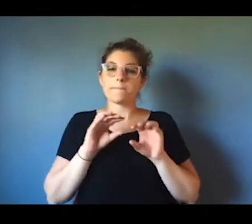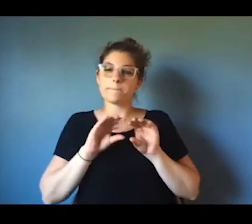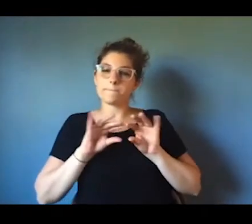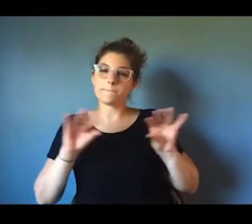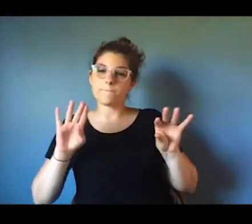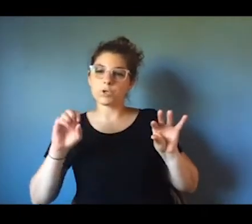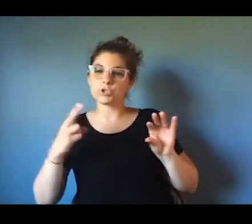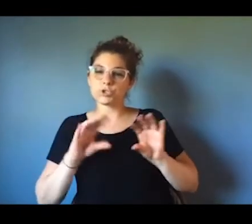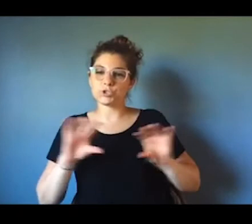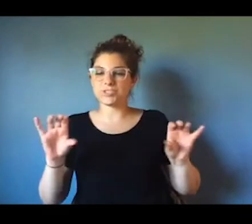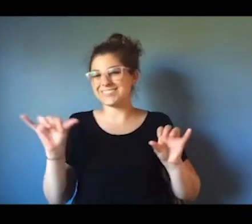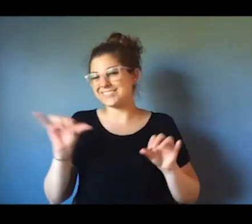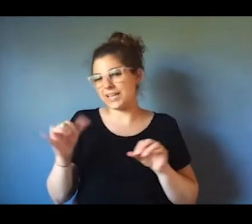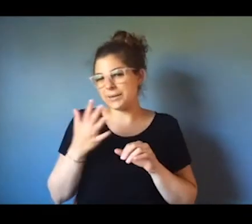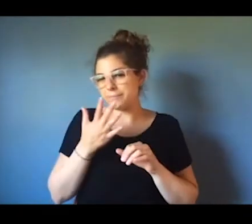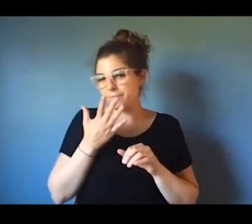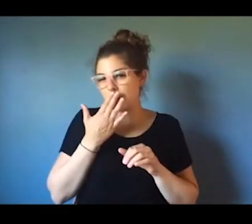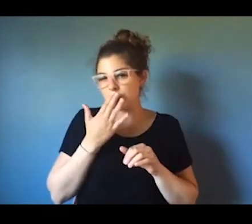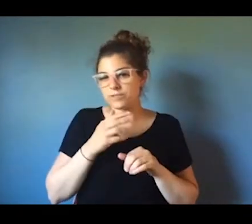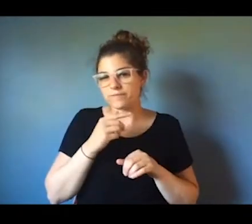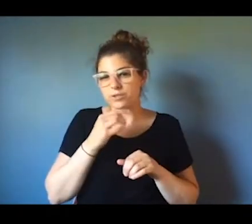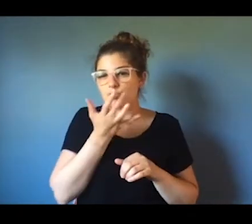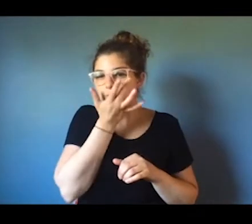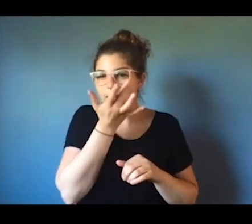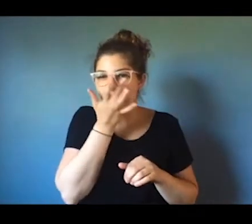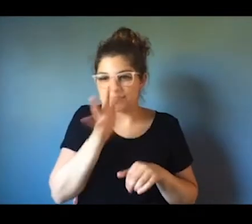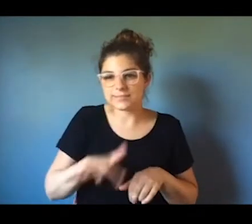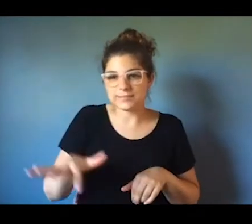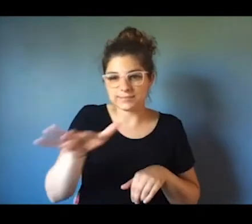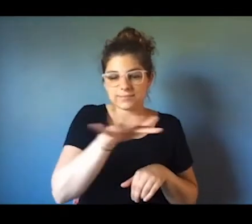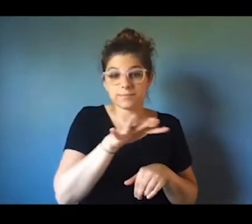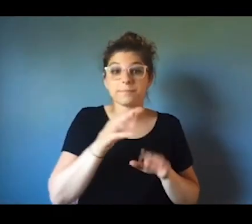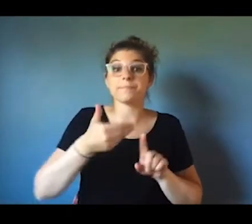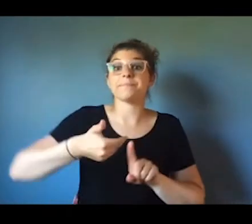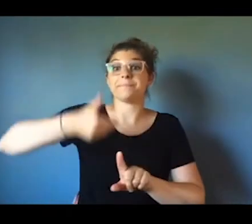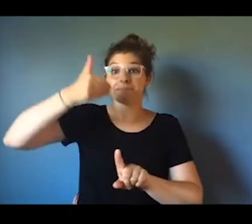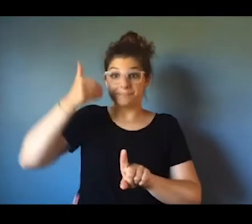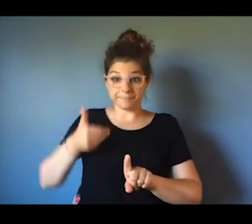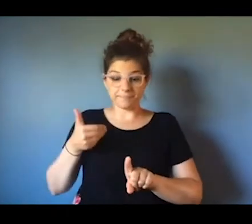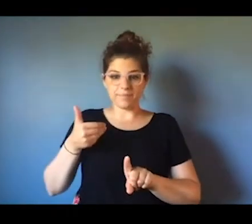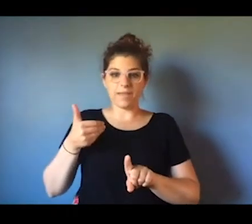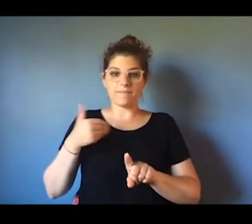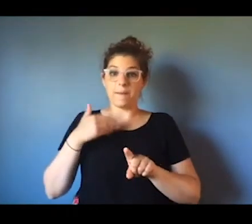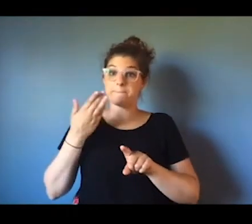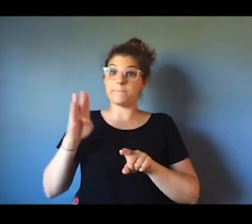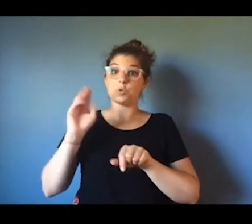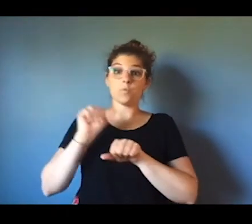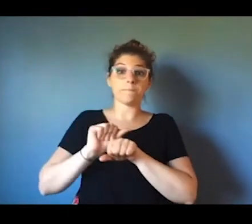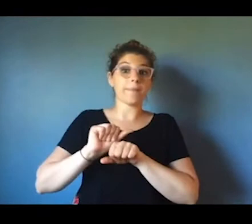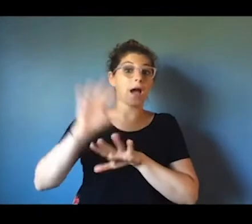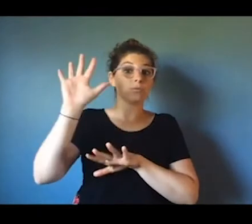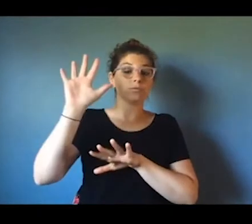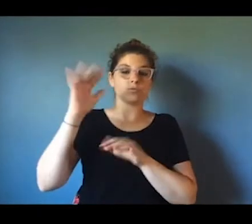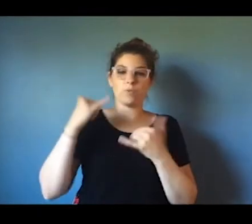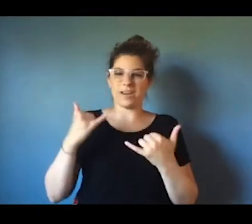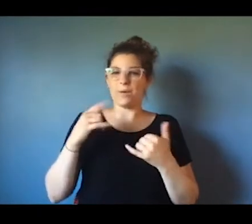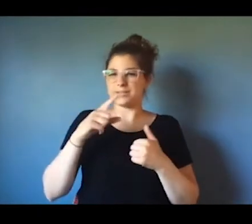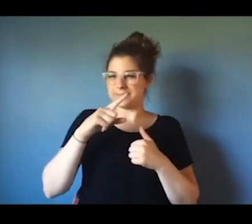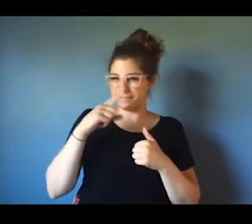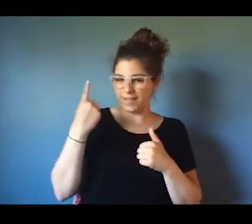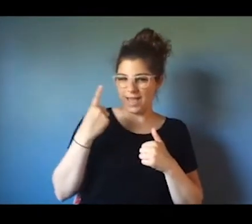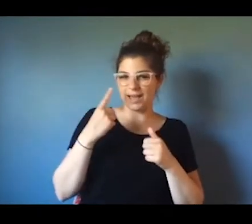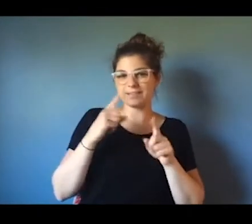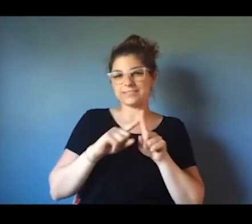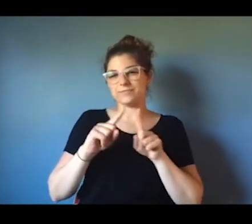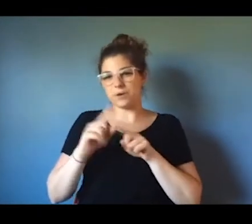that are some bushes, which sort of the same colors of the grass that he's on. And then right behind that is a blue mountain,